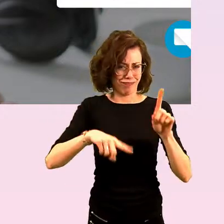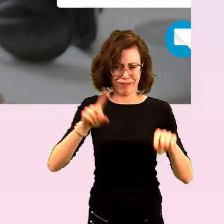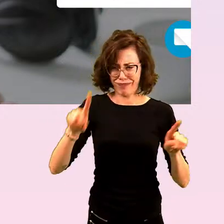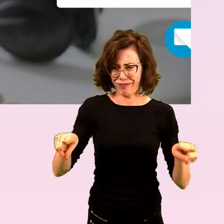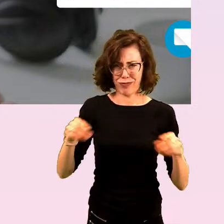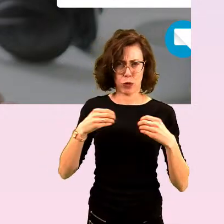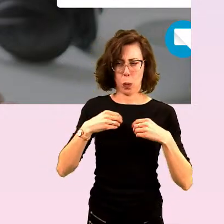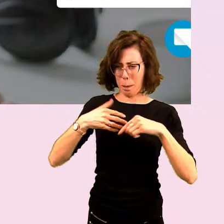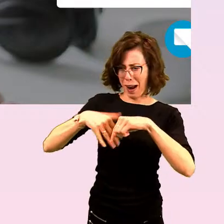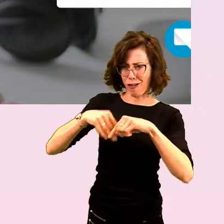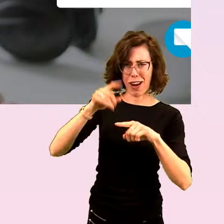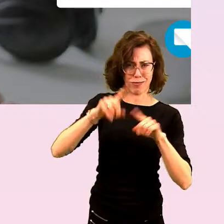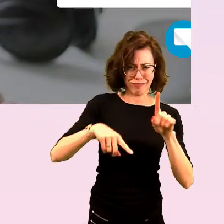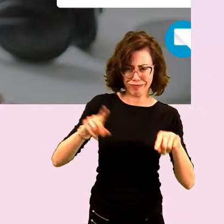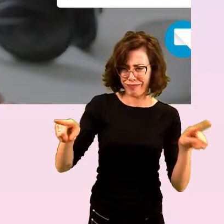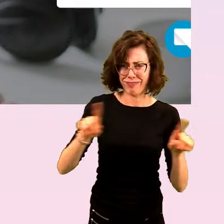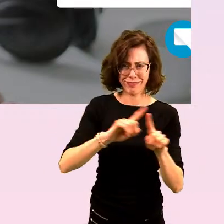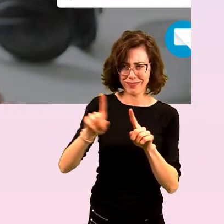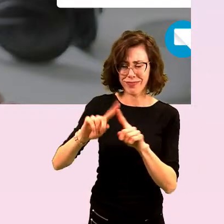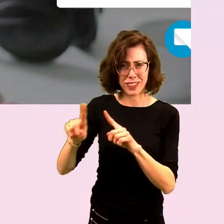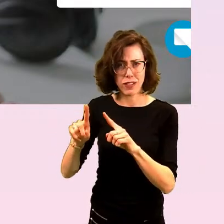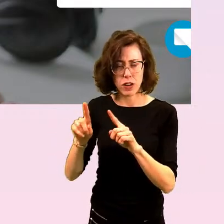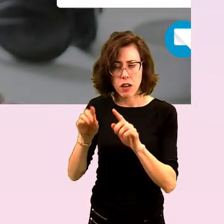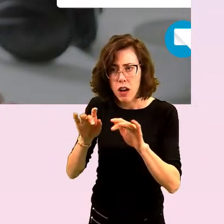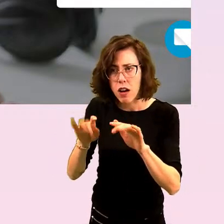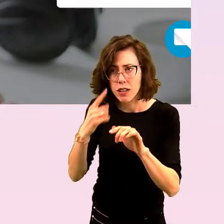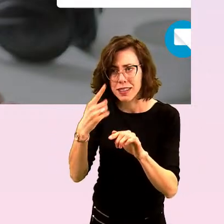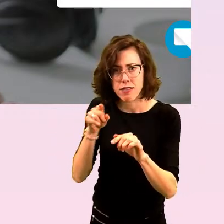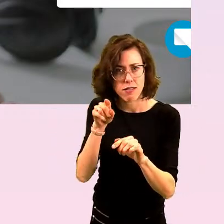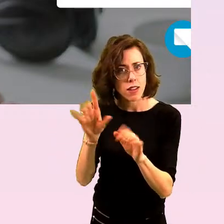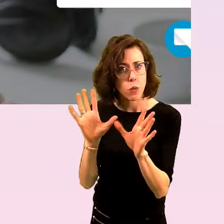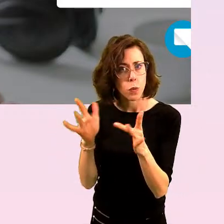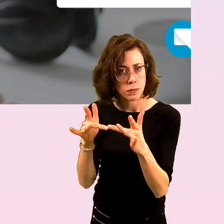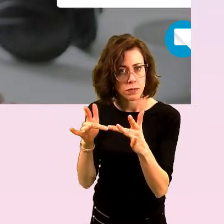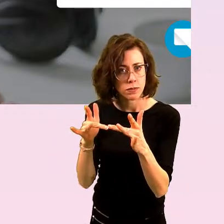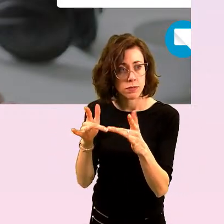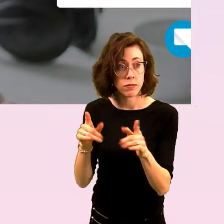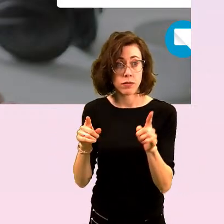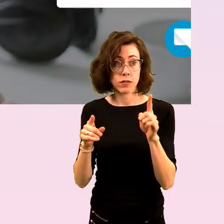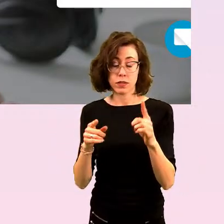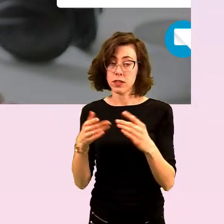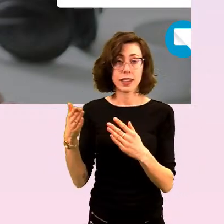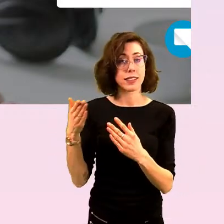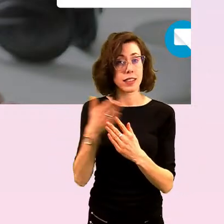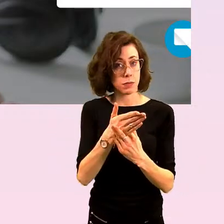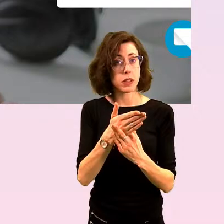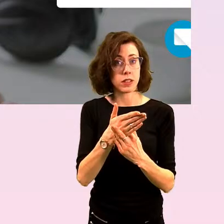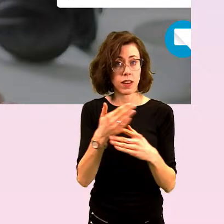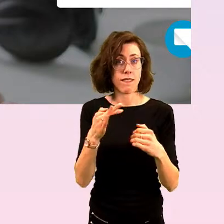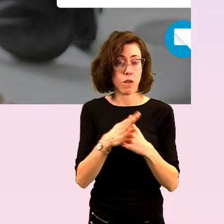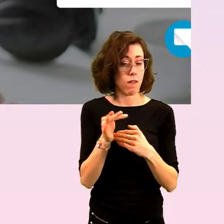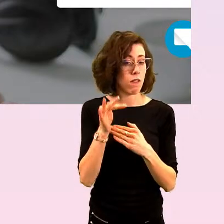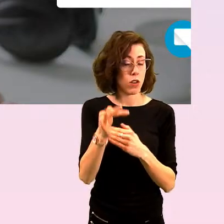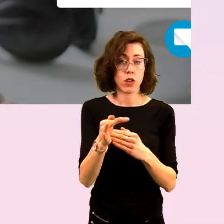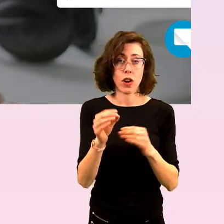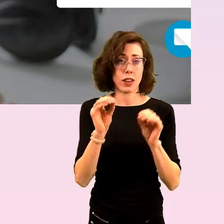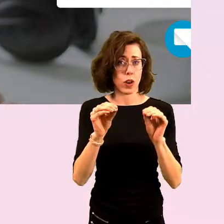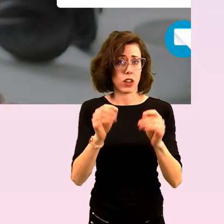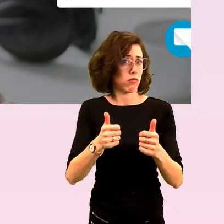And I suppose the main thing to say as well, apart from the accessibility to further education and training, is that